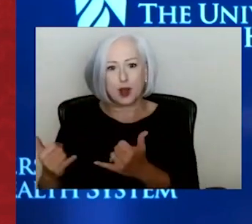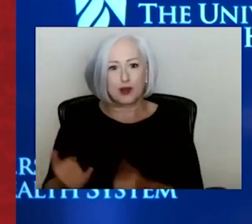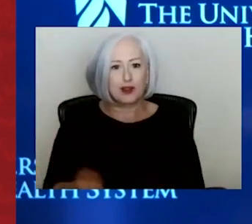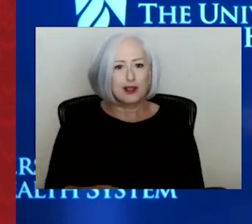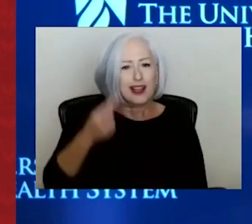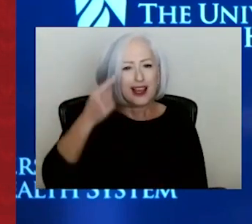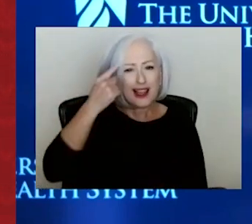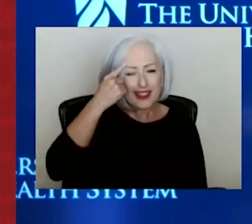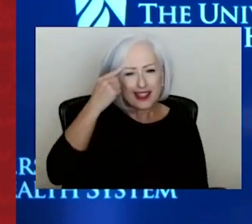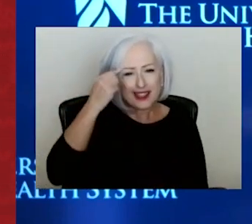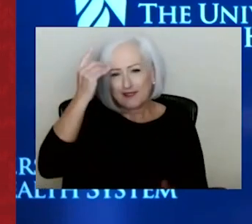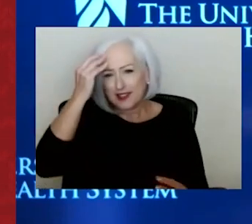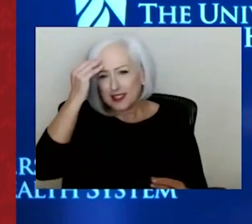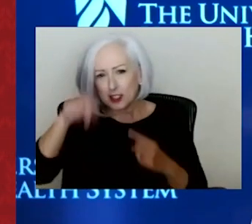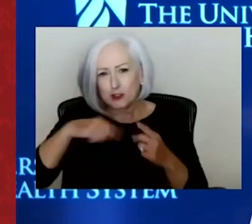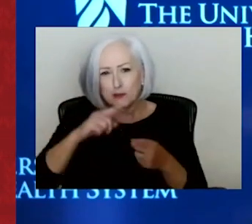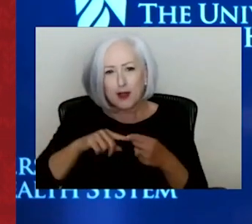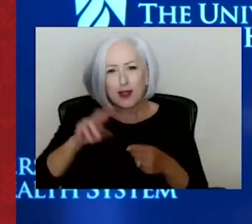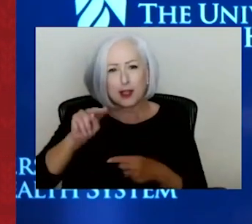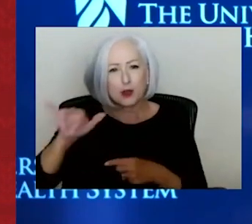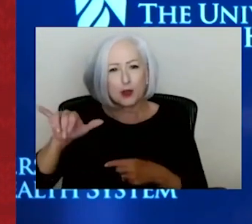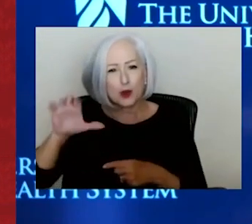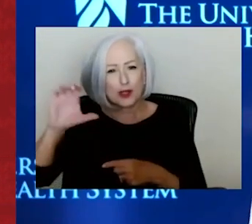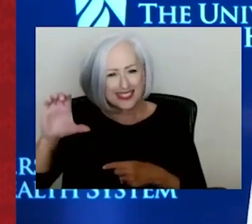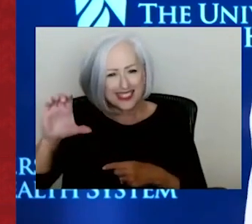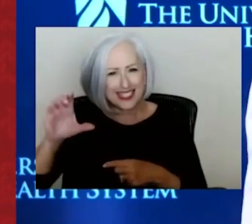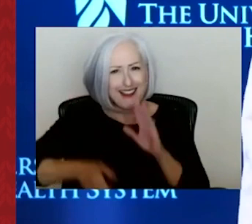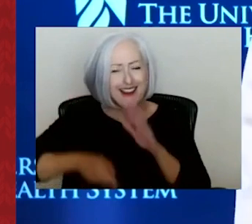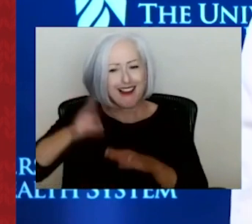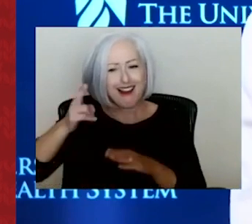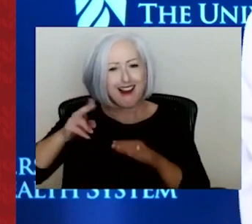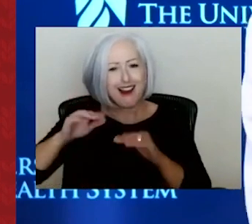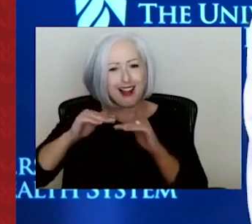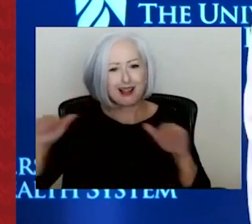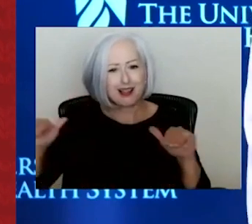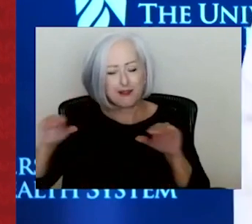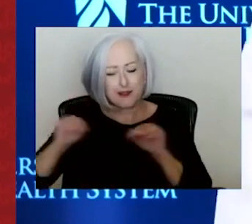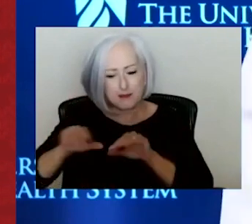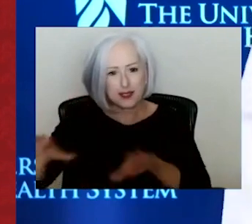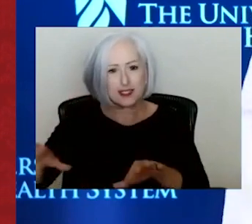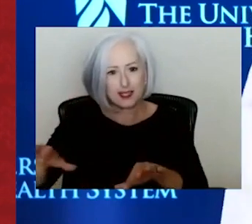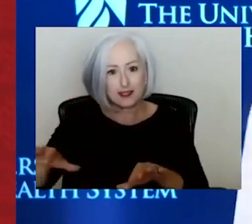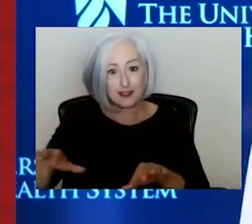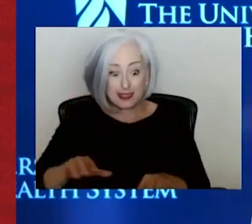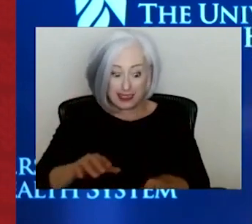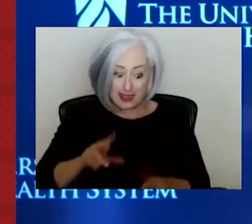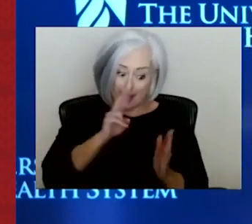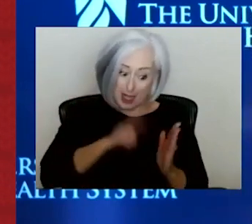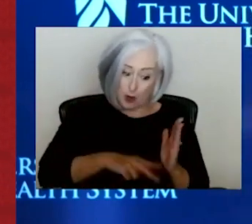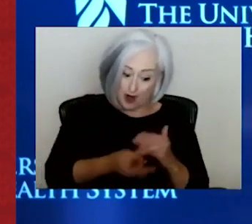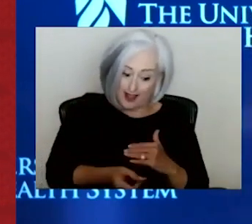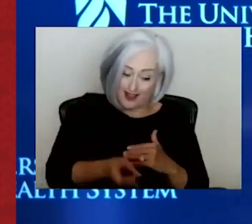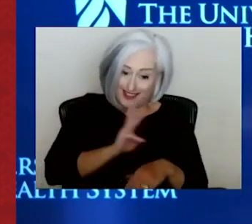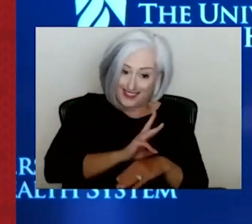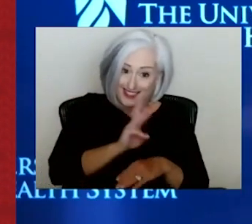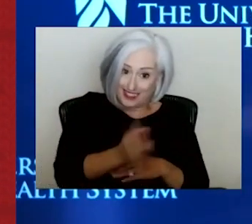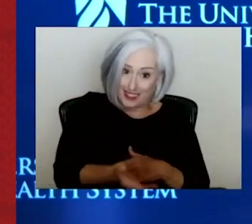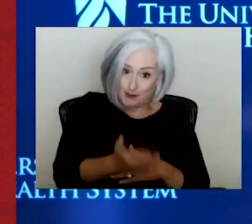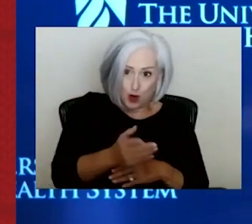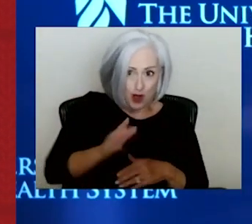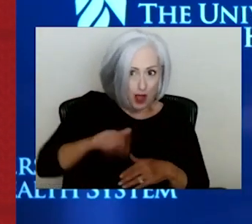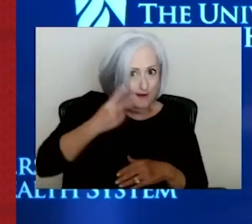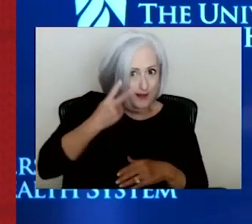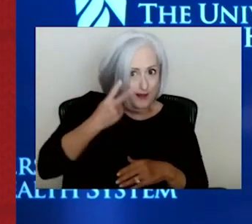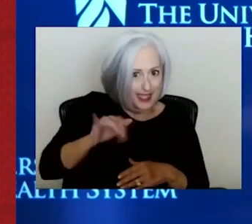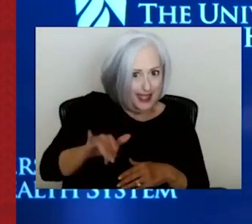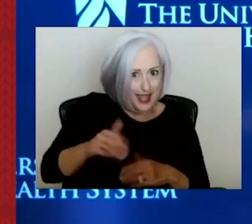community transmission in New York City. At least as when I got up this morning and read things about 6 a.m., I hadn't seen that they had decided to put on a mask mandate, so maybe it's changed